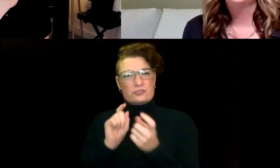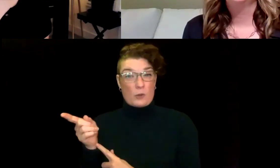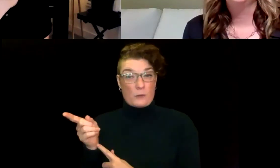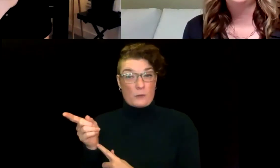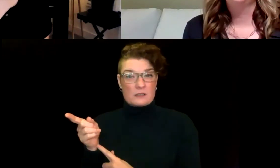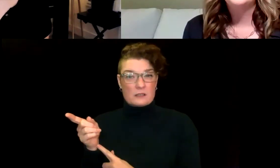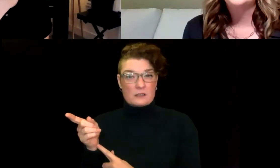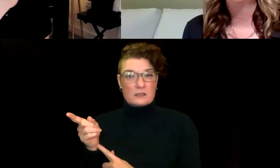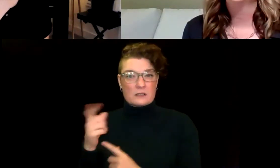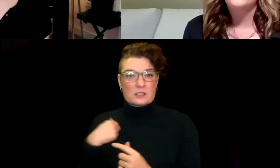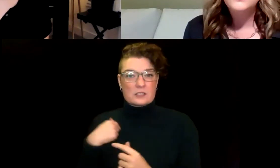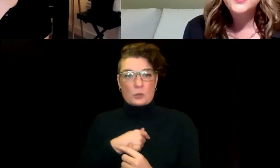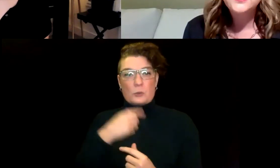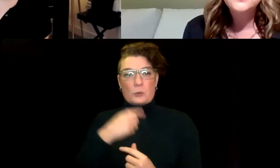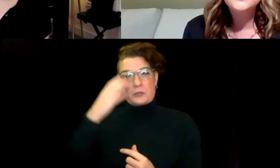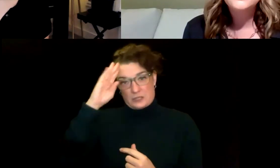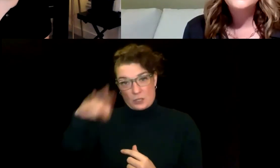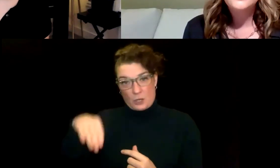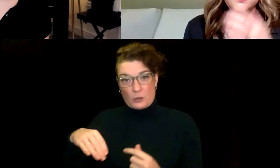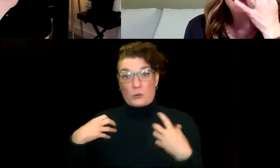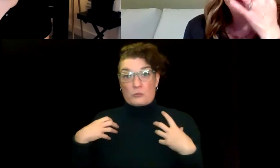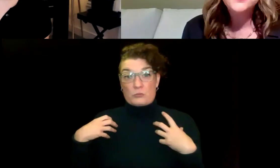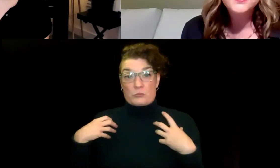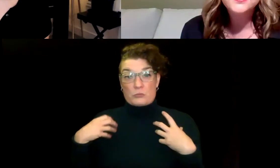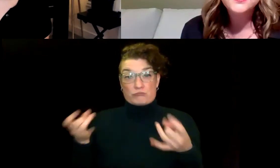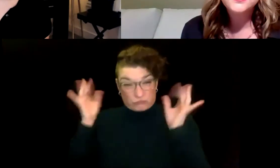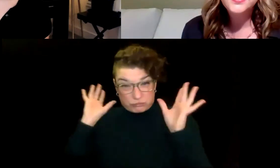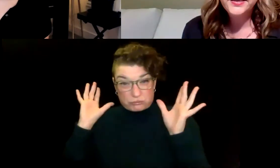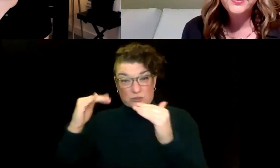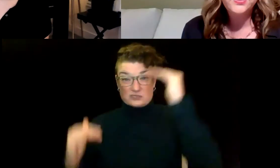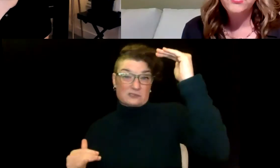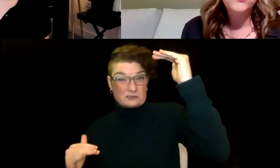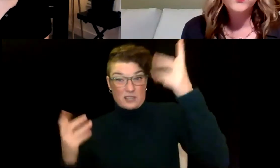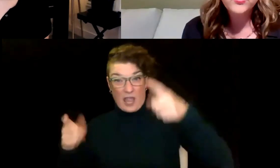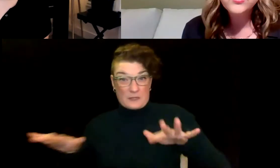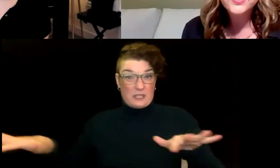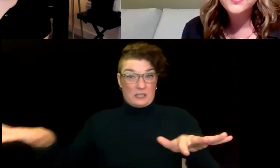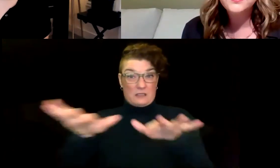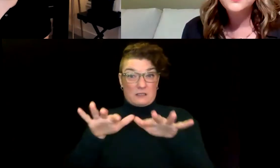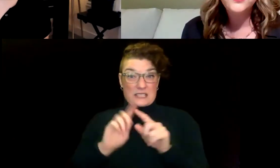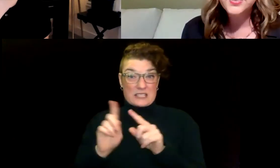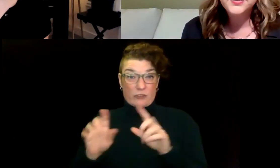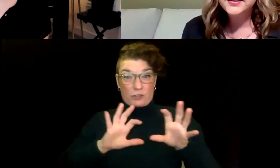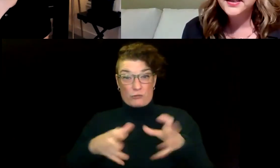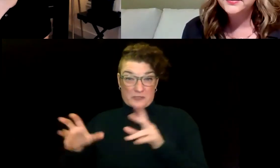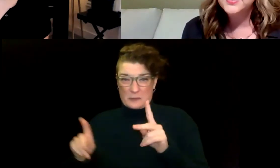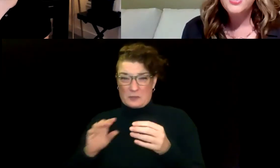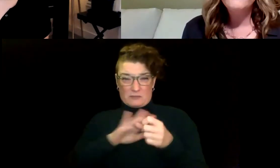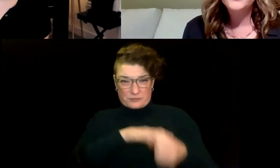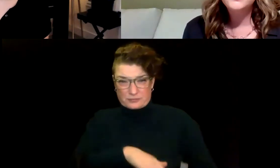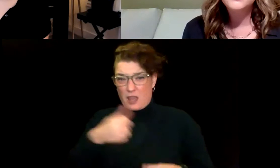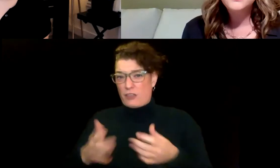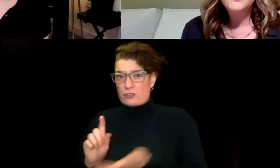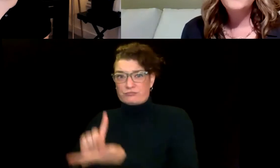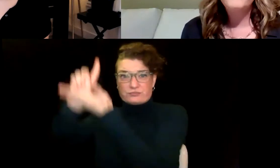know that the grave inequalities that exist in our world and in the United States